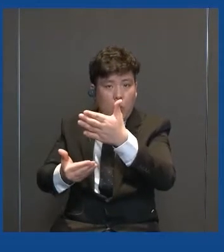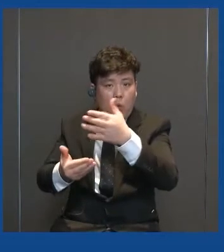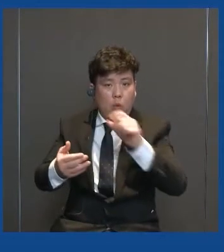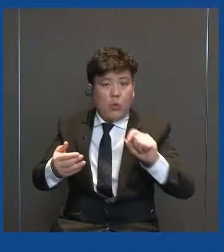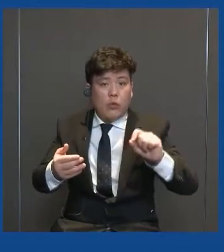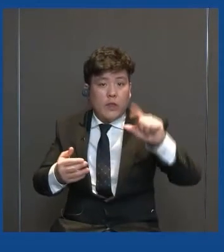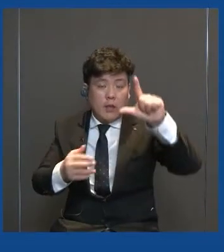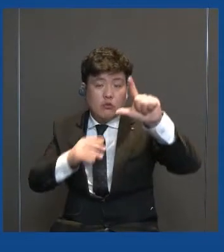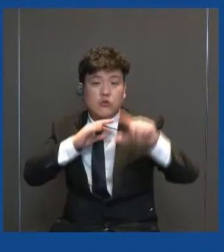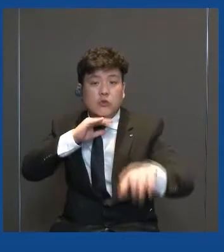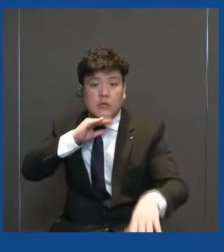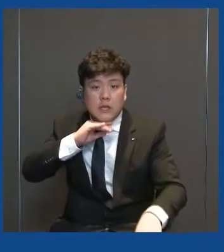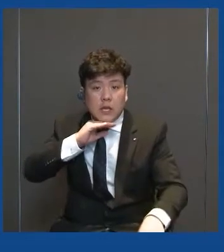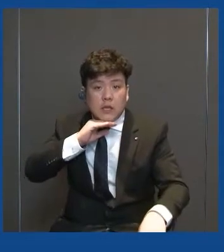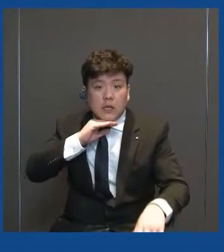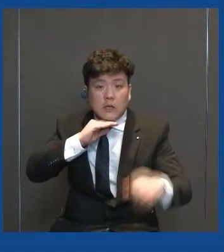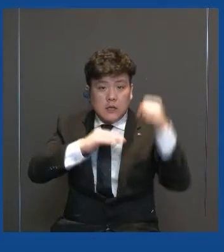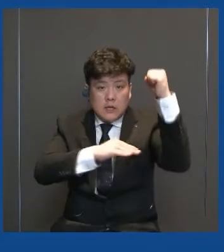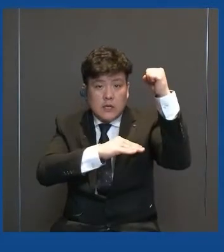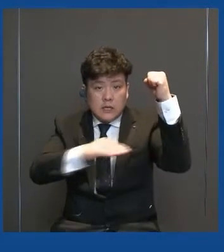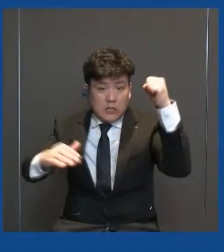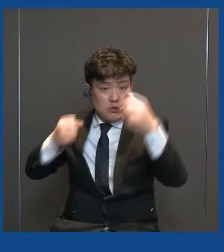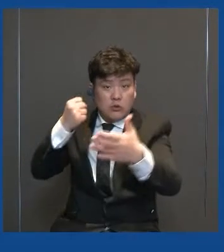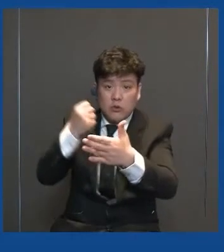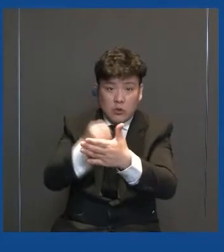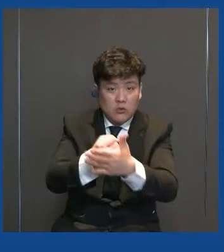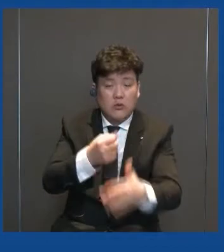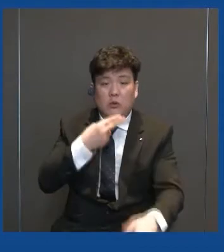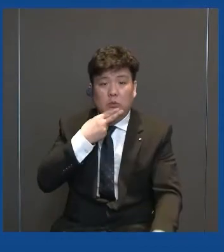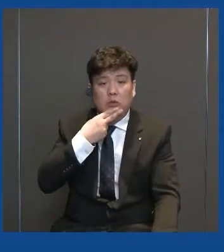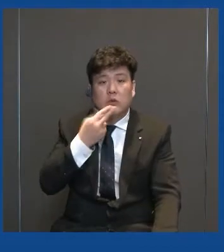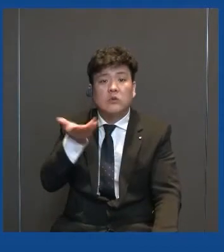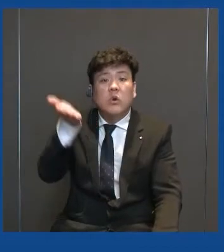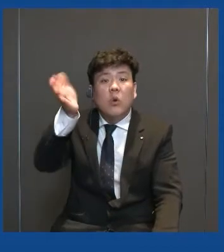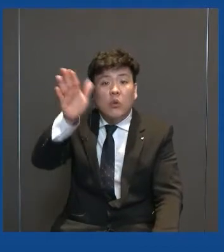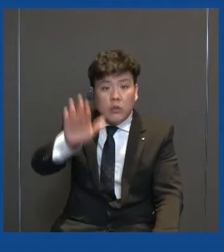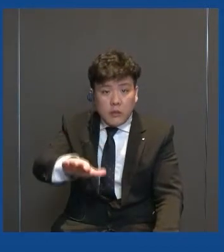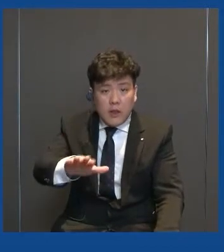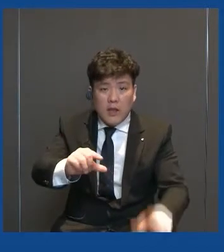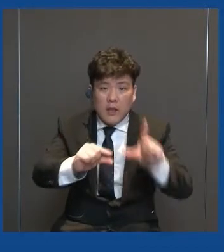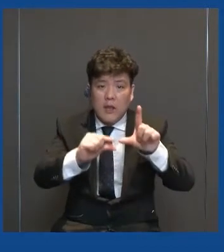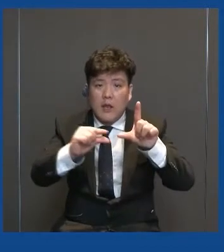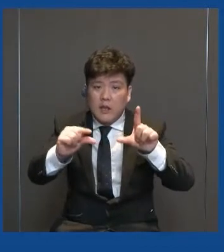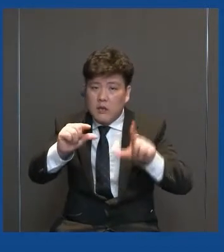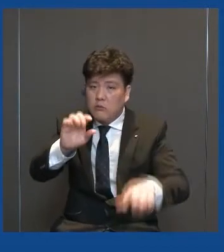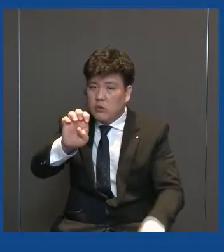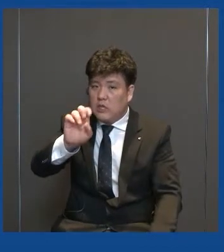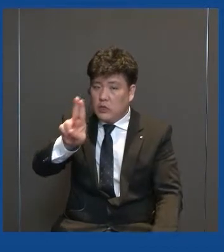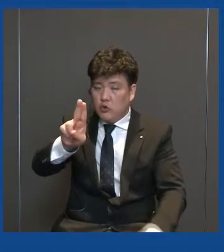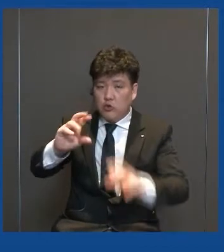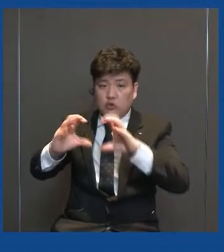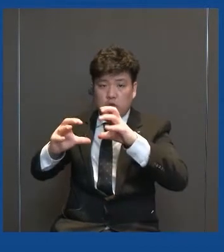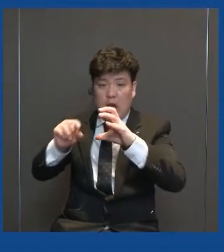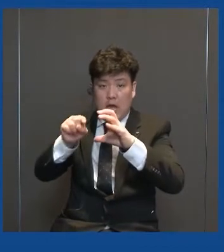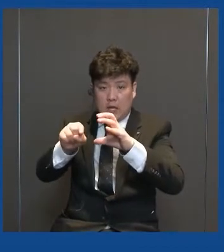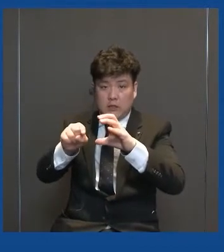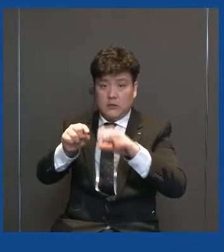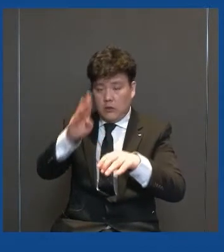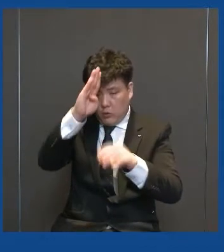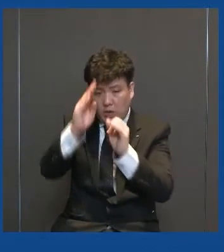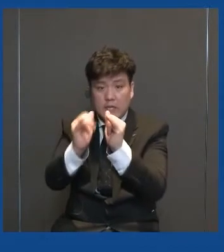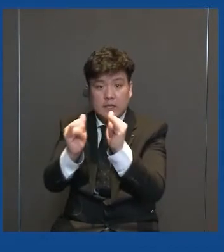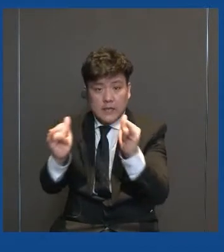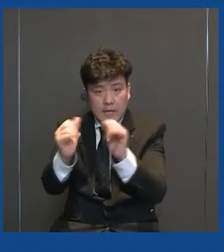support doctors determine which patients to prioritize for life-saving treatments and suggested a patient's age as a